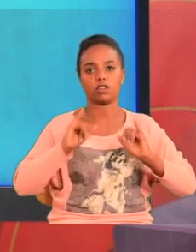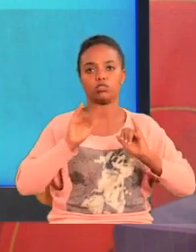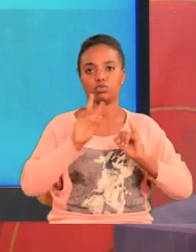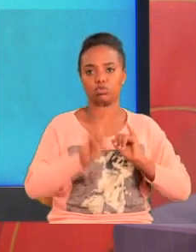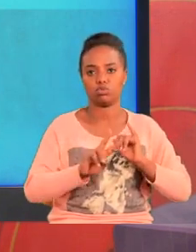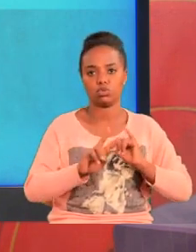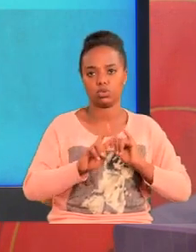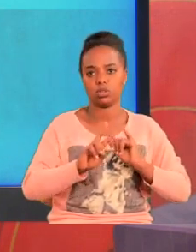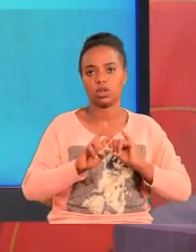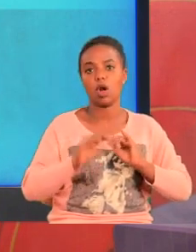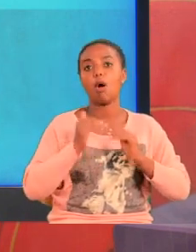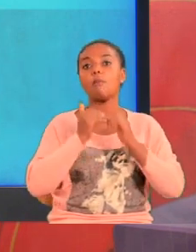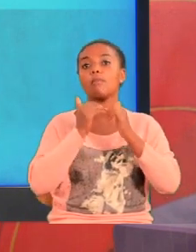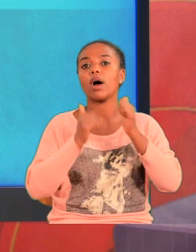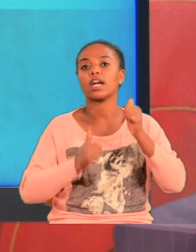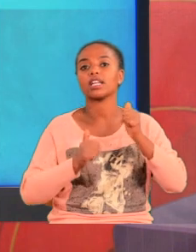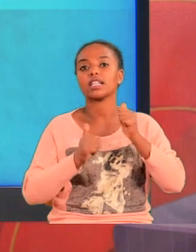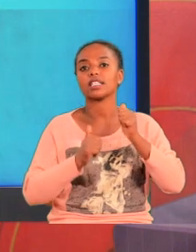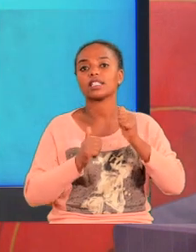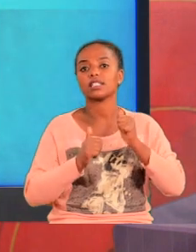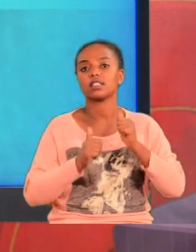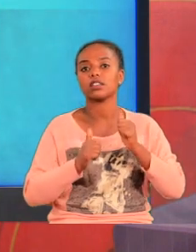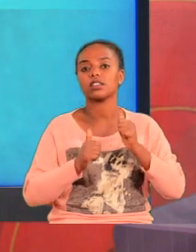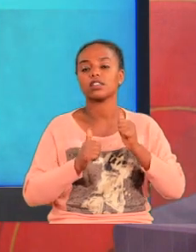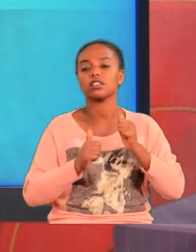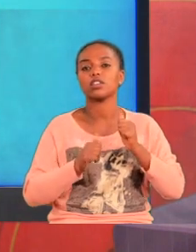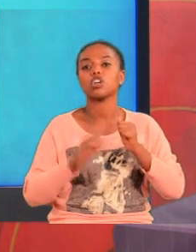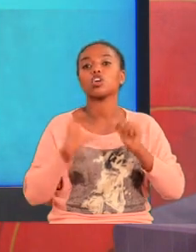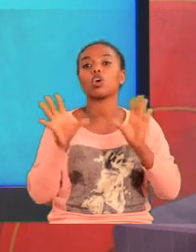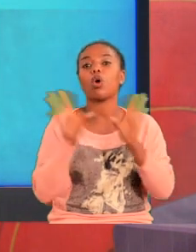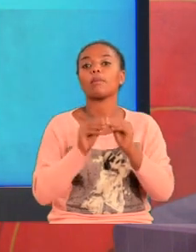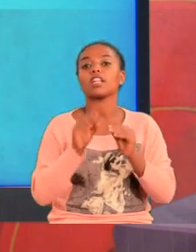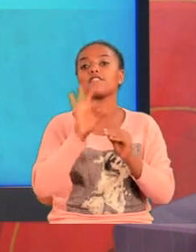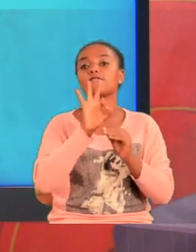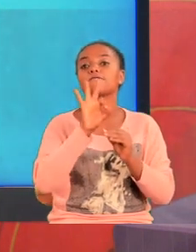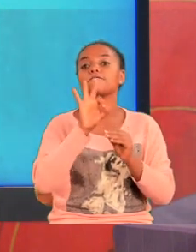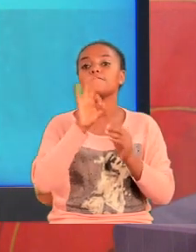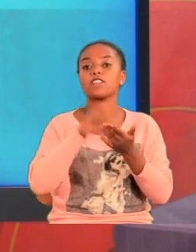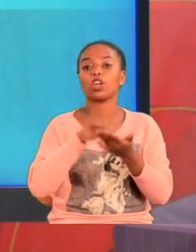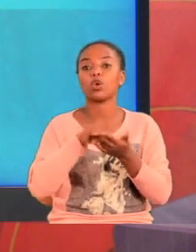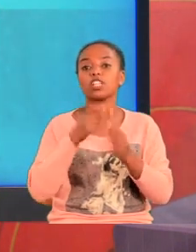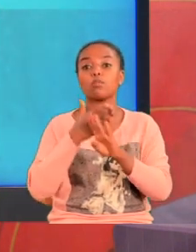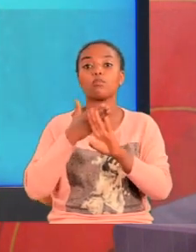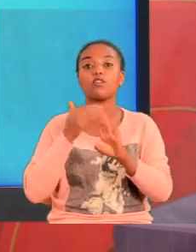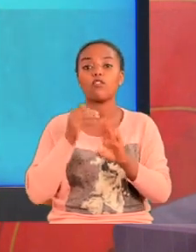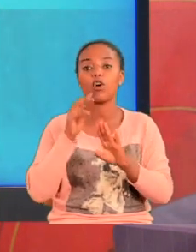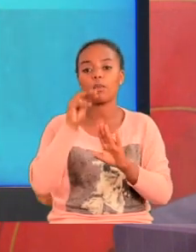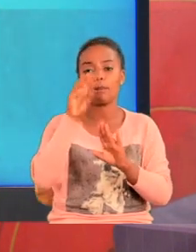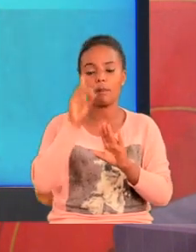divided by 2 minus the cumulative frequency before the median class.